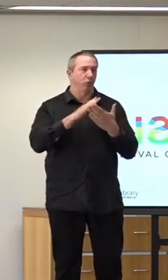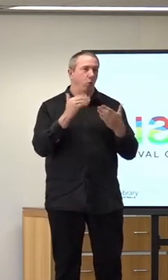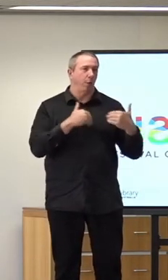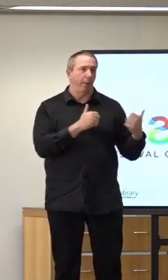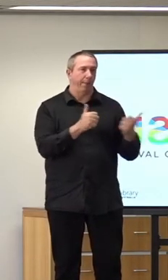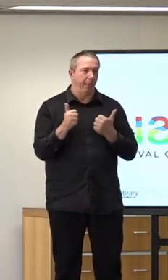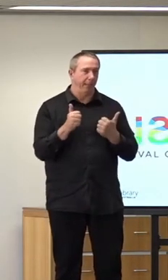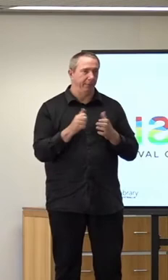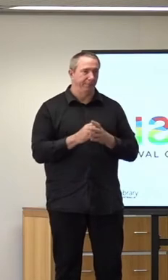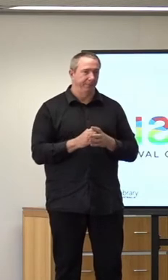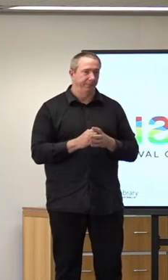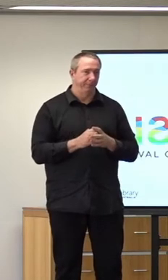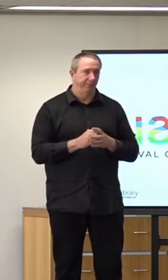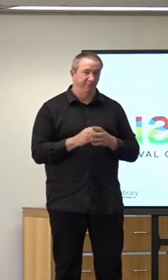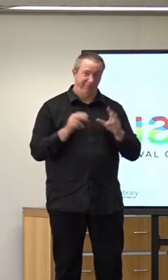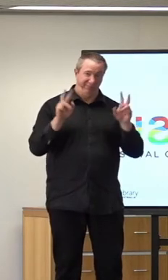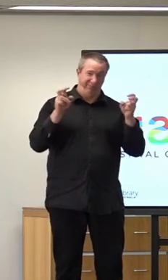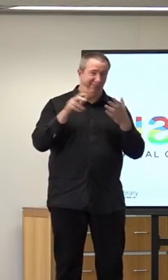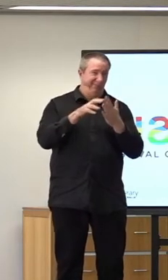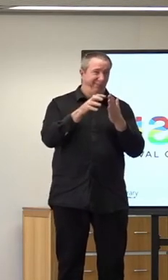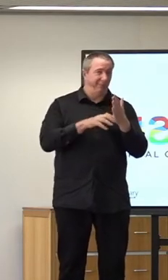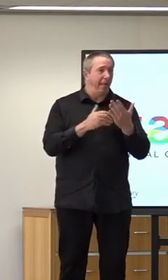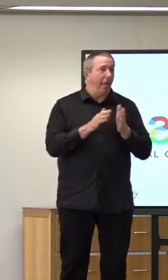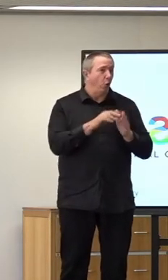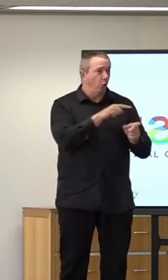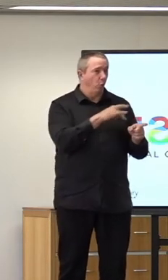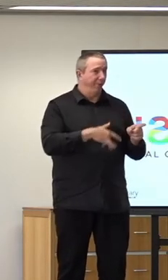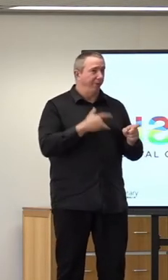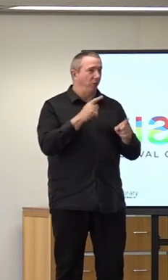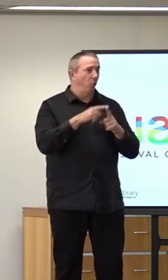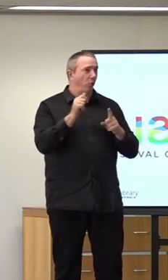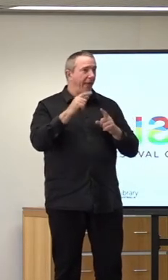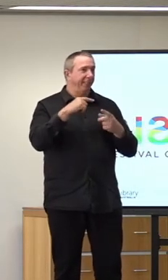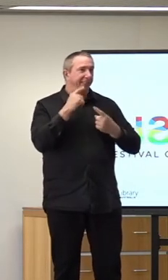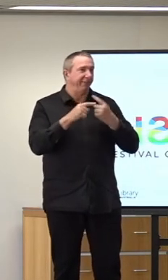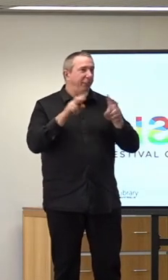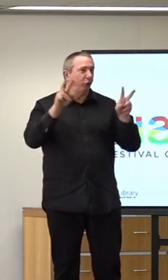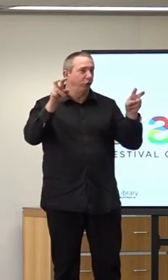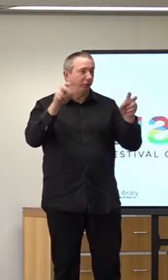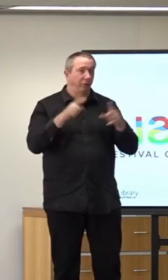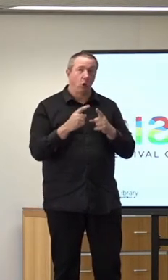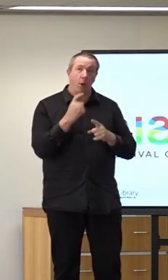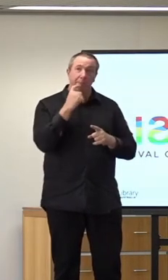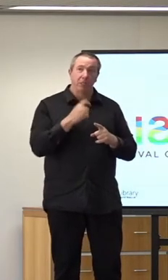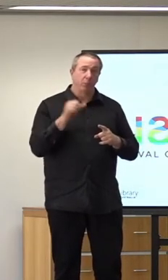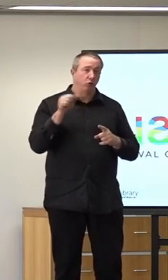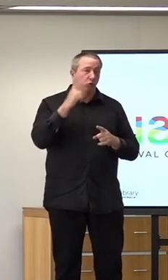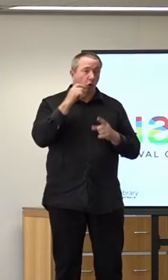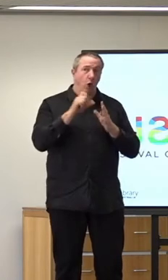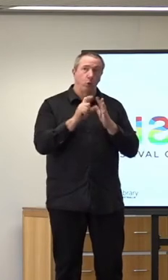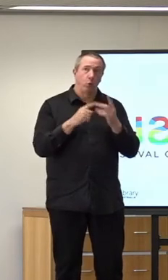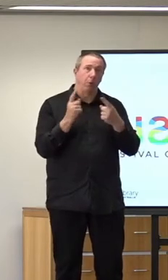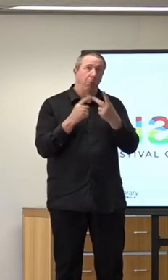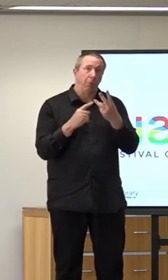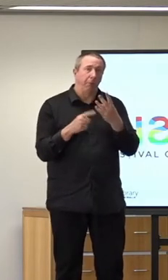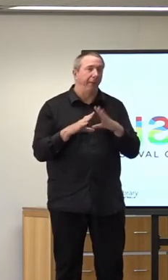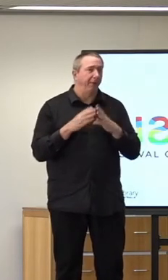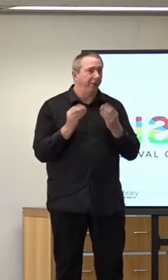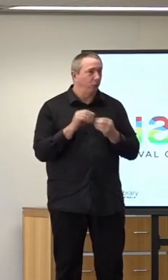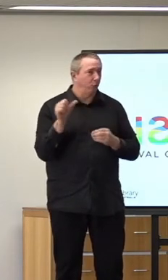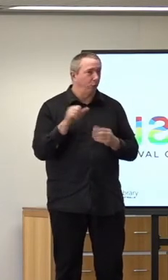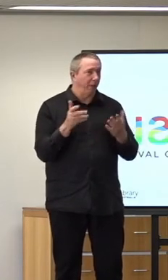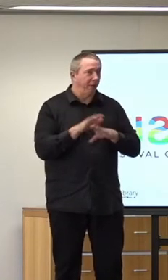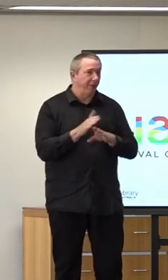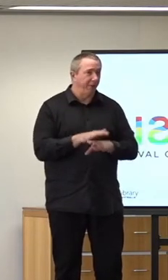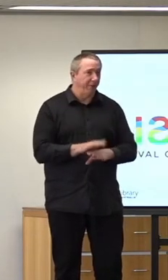How do you feel about that, you know, from an artistic and an institutional concept? Should museums try and be all those things? Well, I wonder if it failed